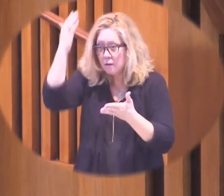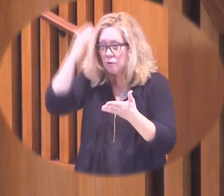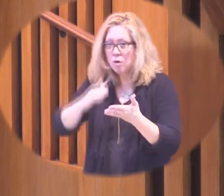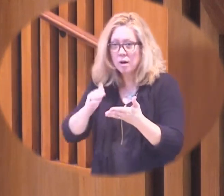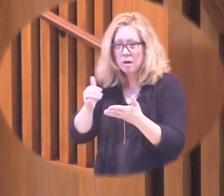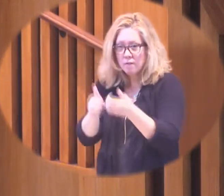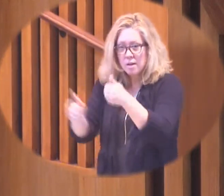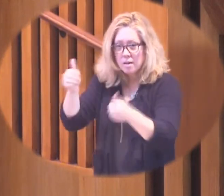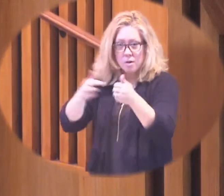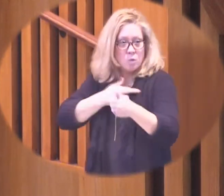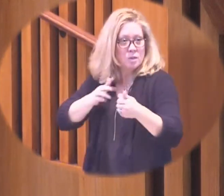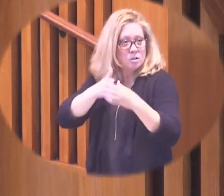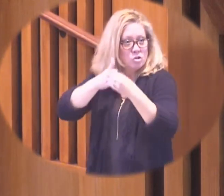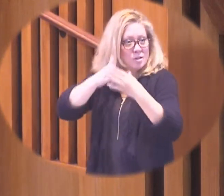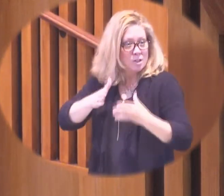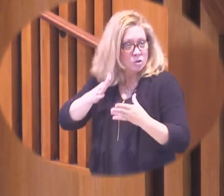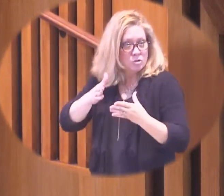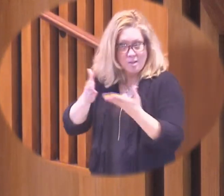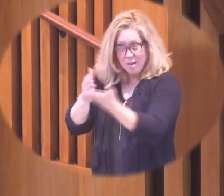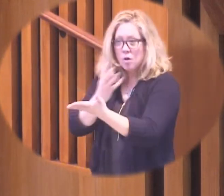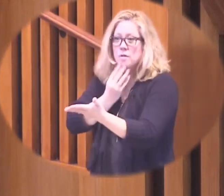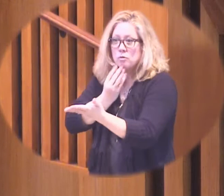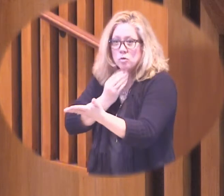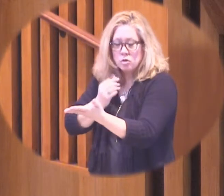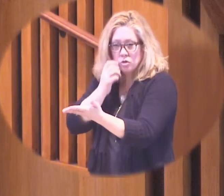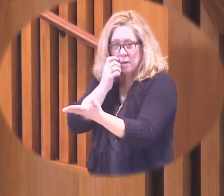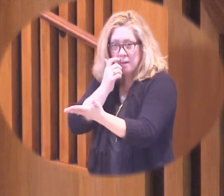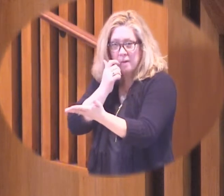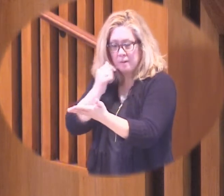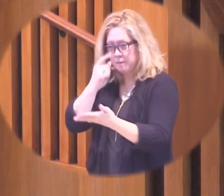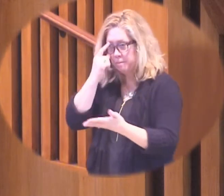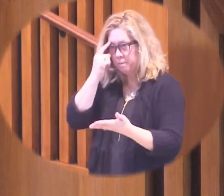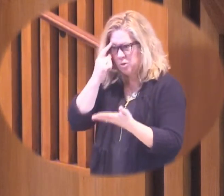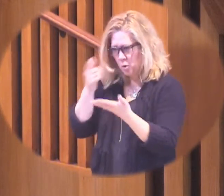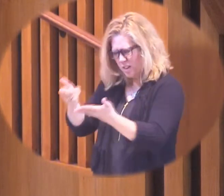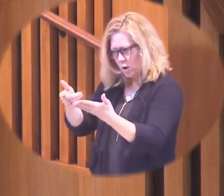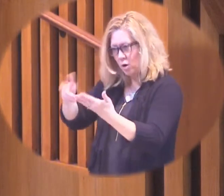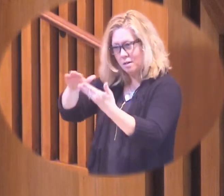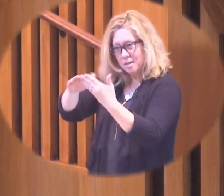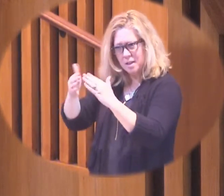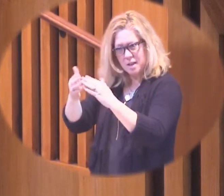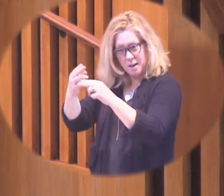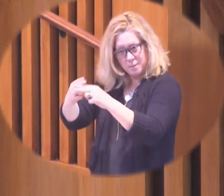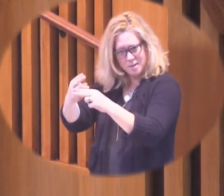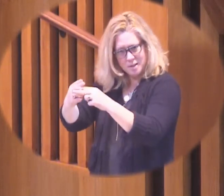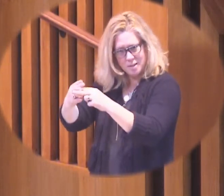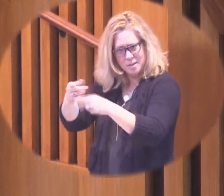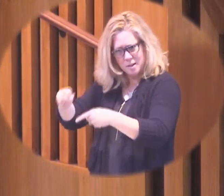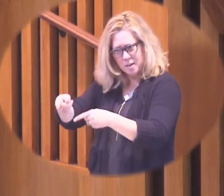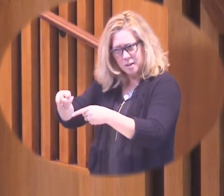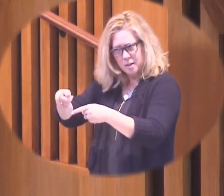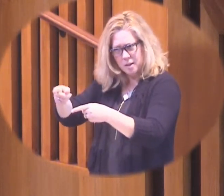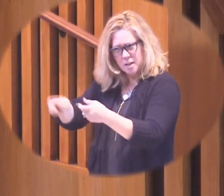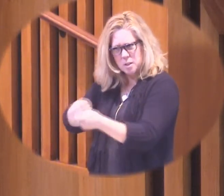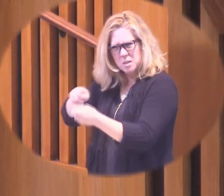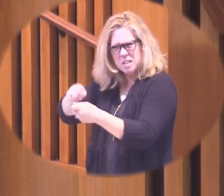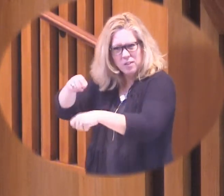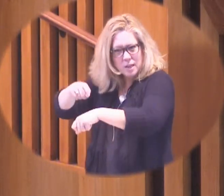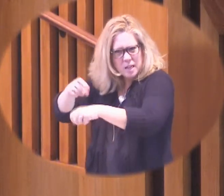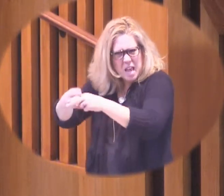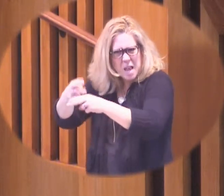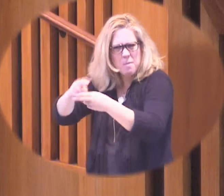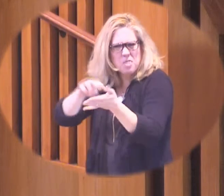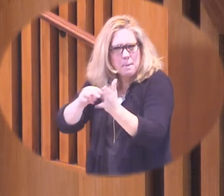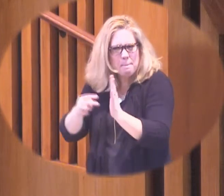of Israel. The place was called Massah and Meribah, because the Israelites quarreled there and tested the